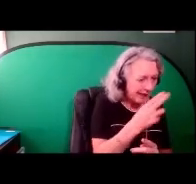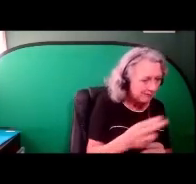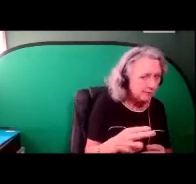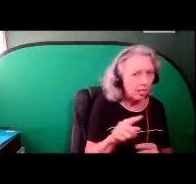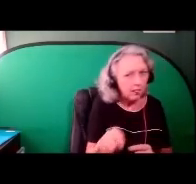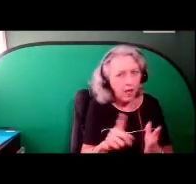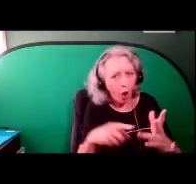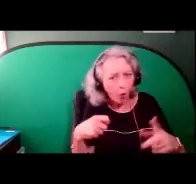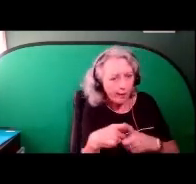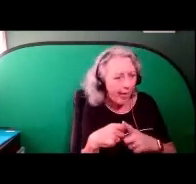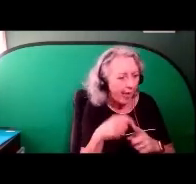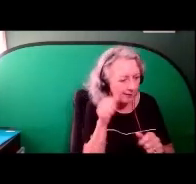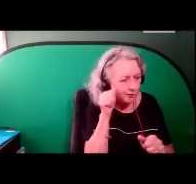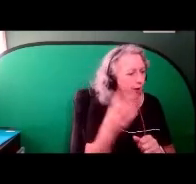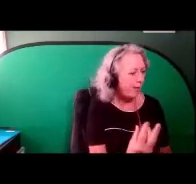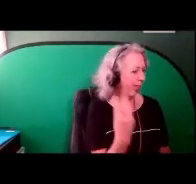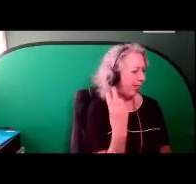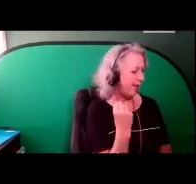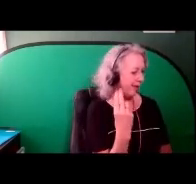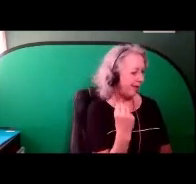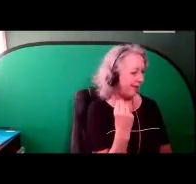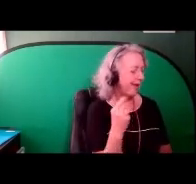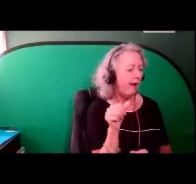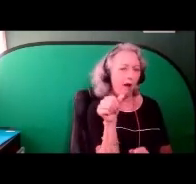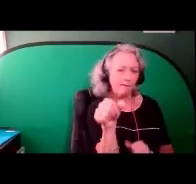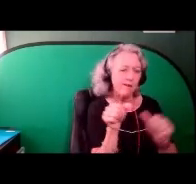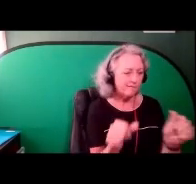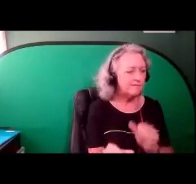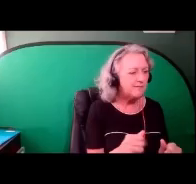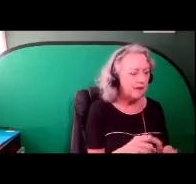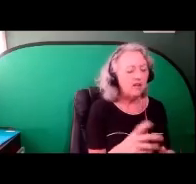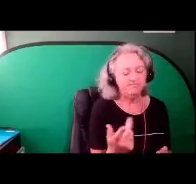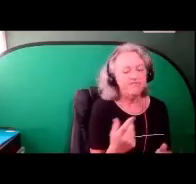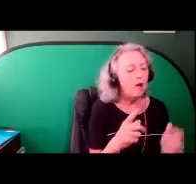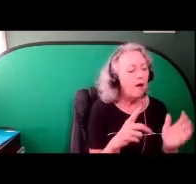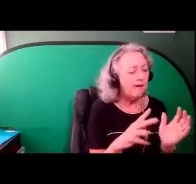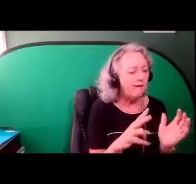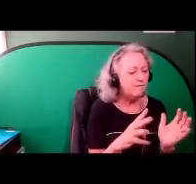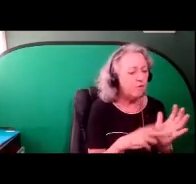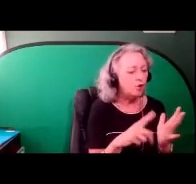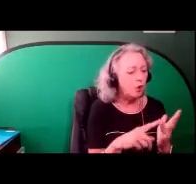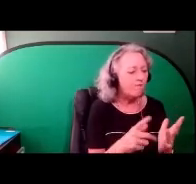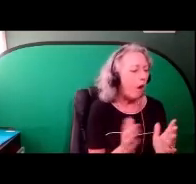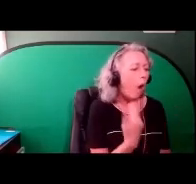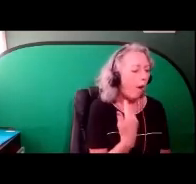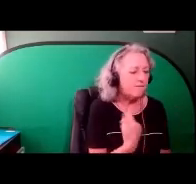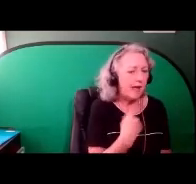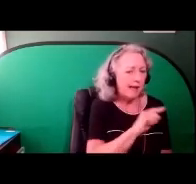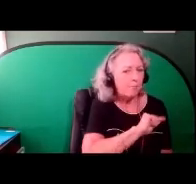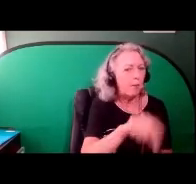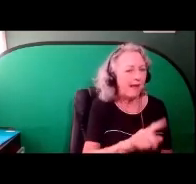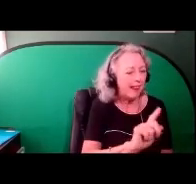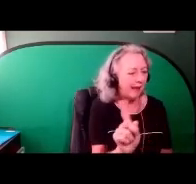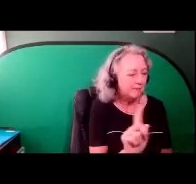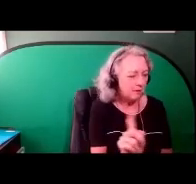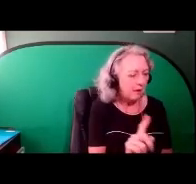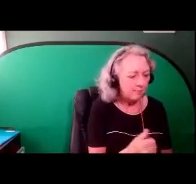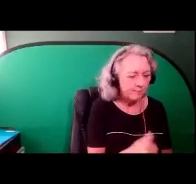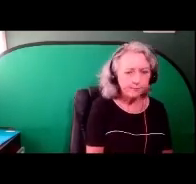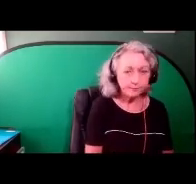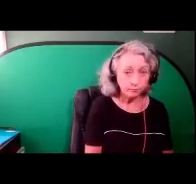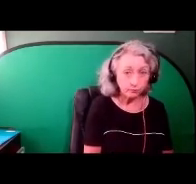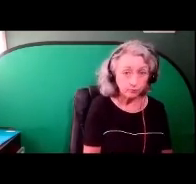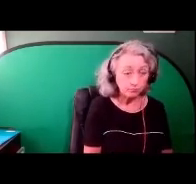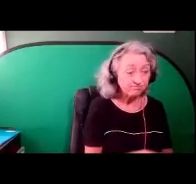OK. Button. VoiceOver off. Okay, VoiceOver's off. We can get it back on. That's no problem. So we haven't really talked